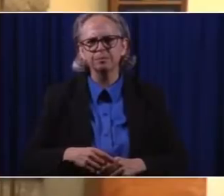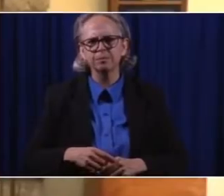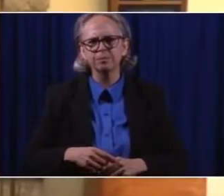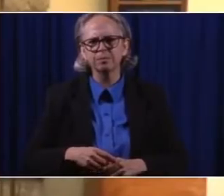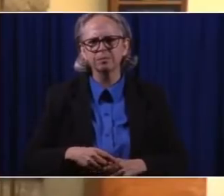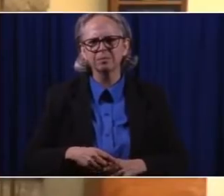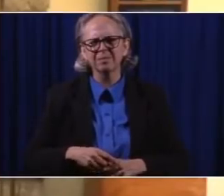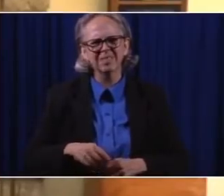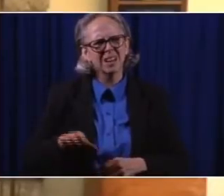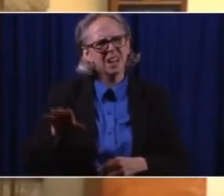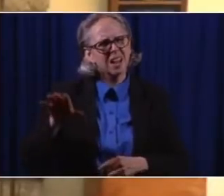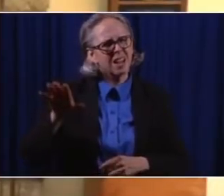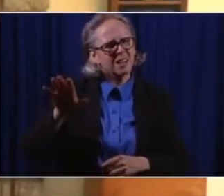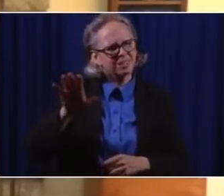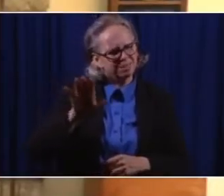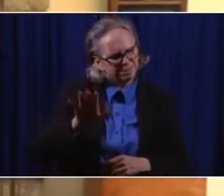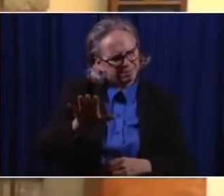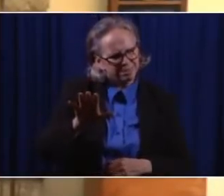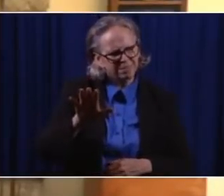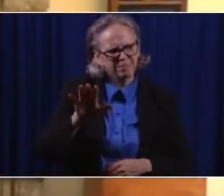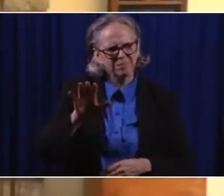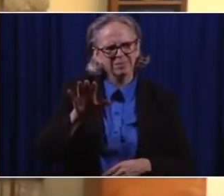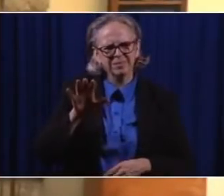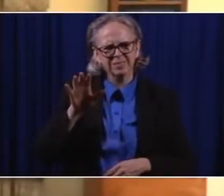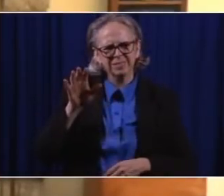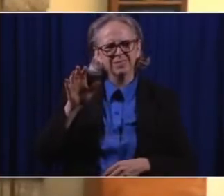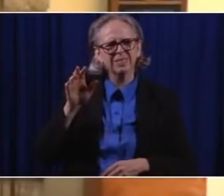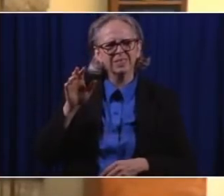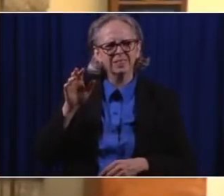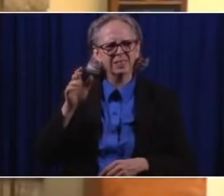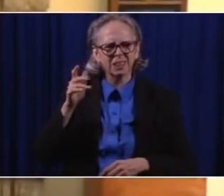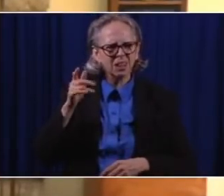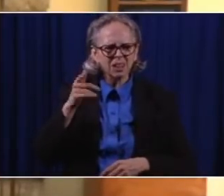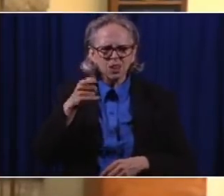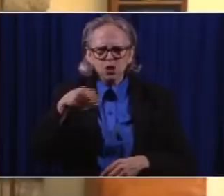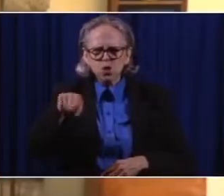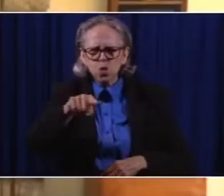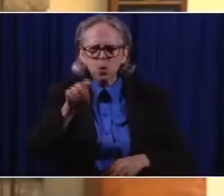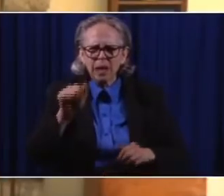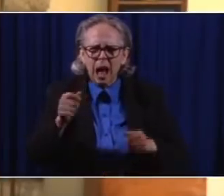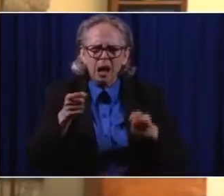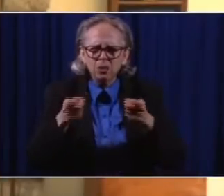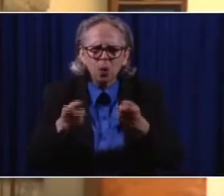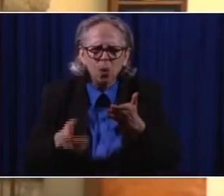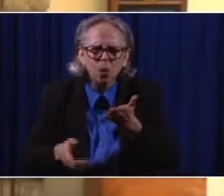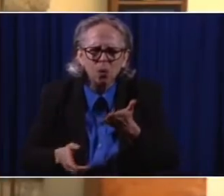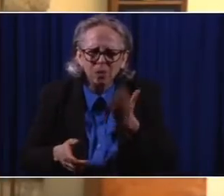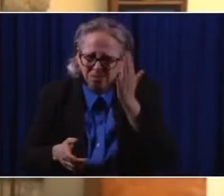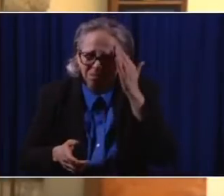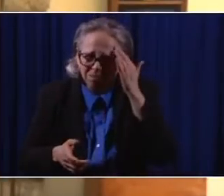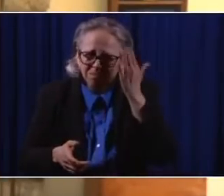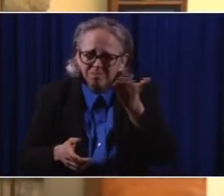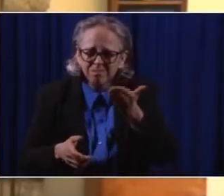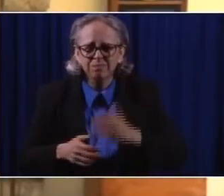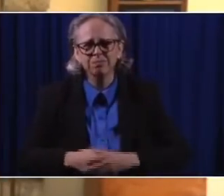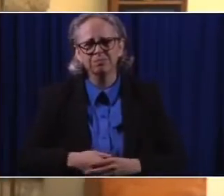inform people that they can control a lot of this. But we have spread a number of places.